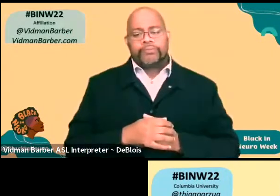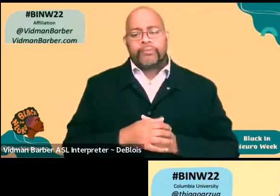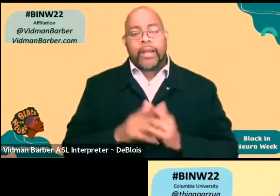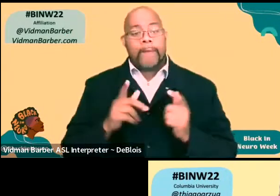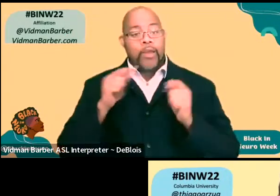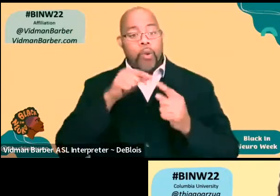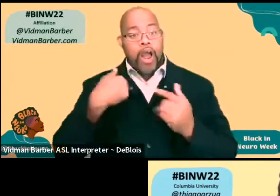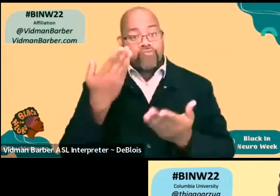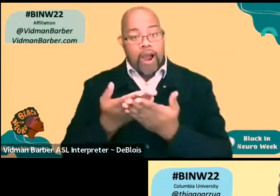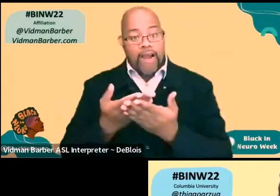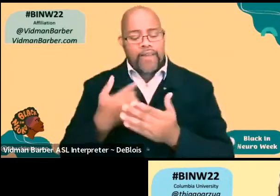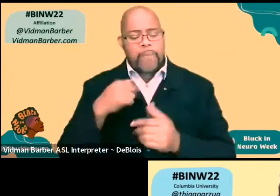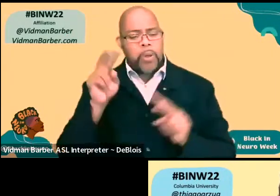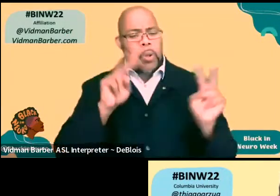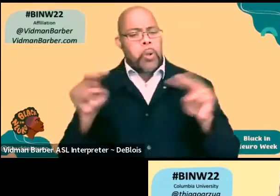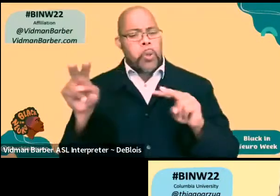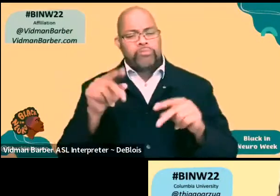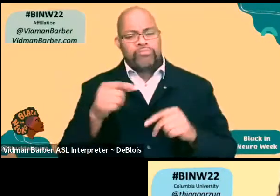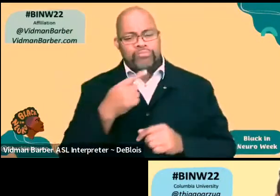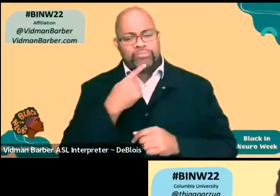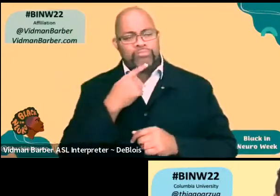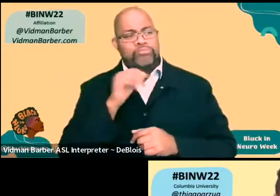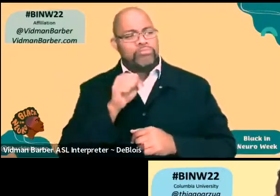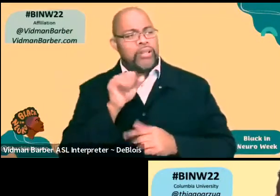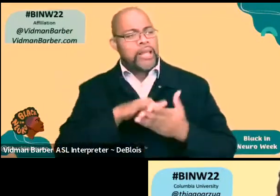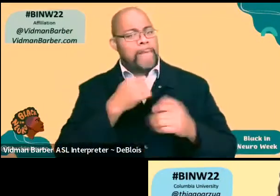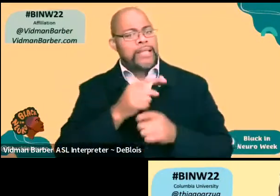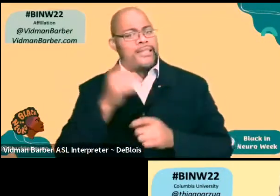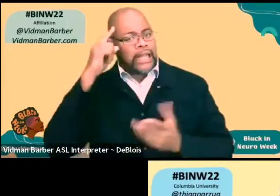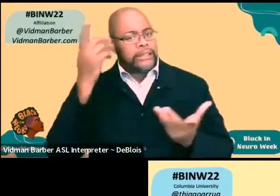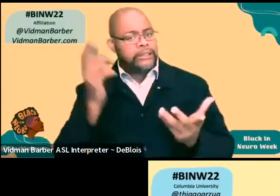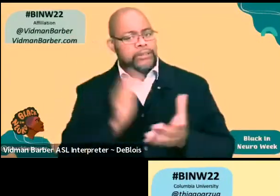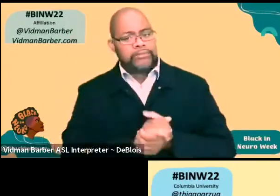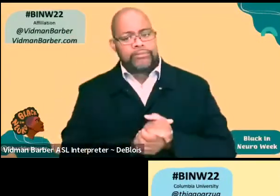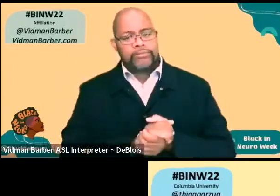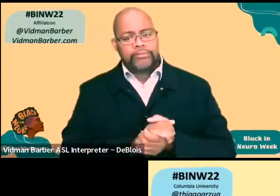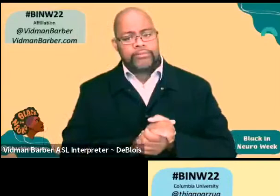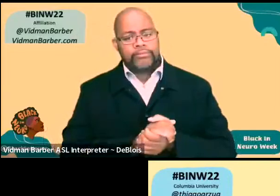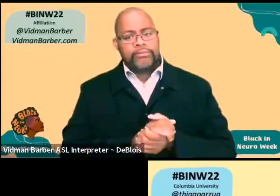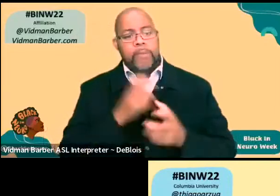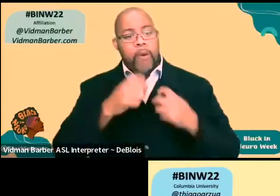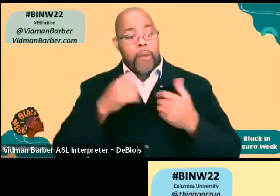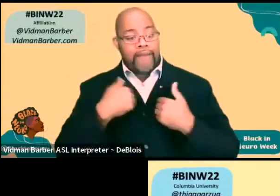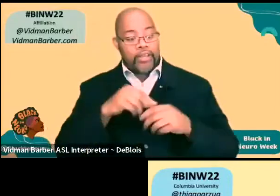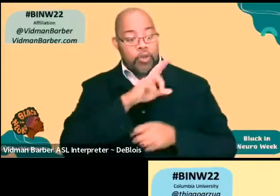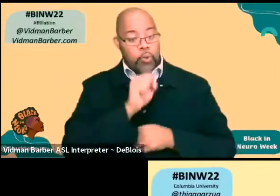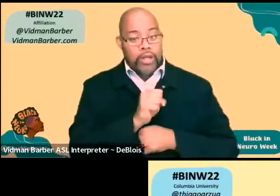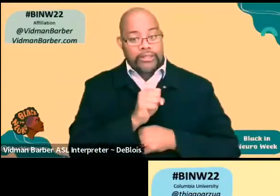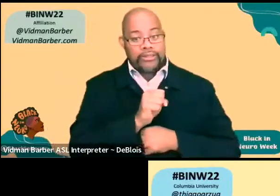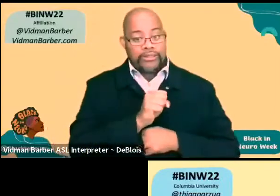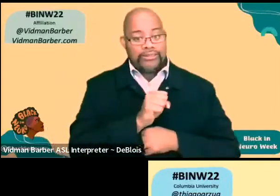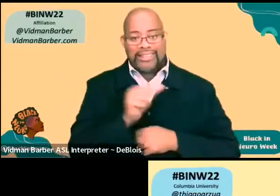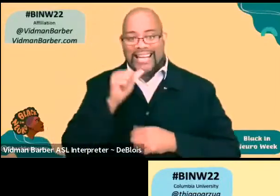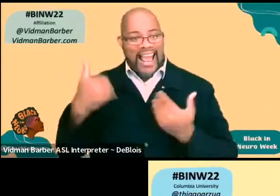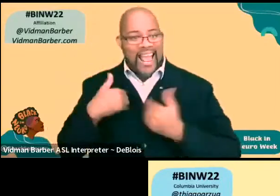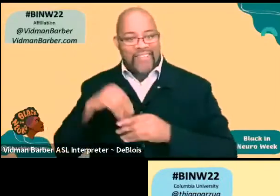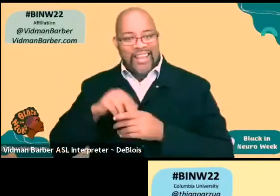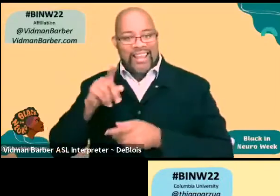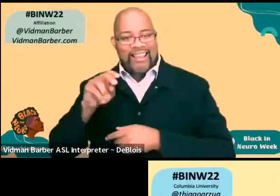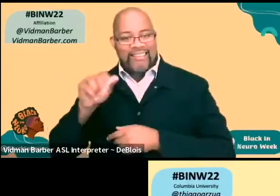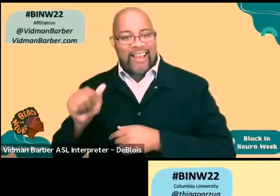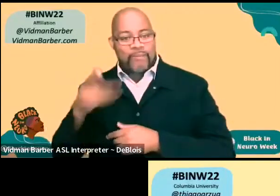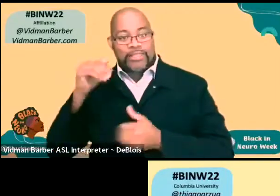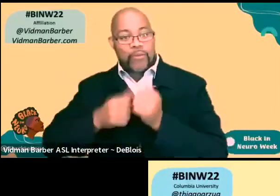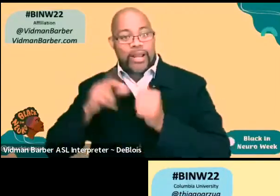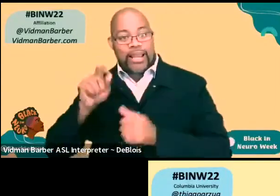immediately when I got there, I'm looking around and I'm like, yeah, this makes sense. Like, a problem that we have in the US, we would not have in Kenya, because